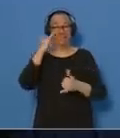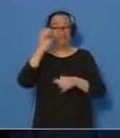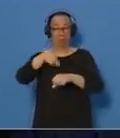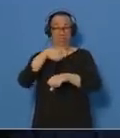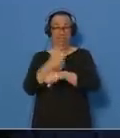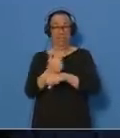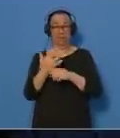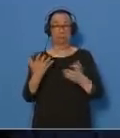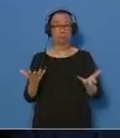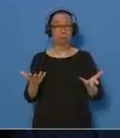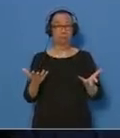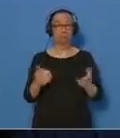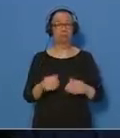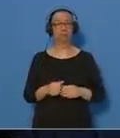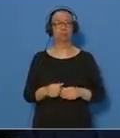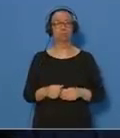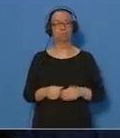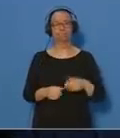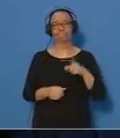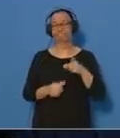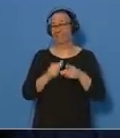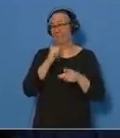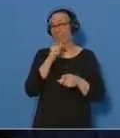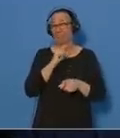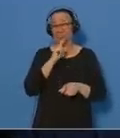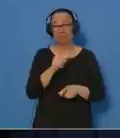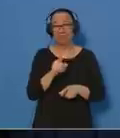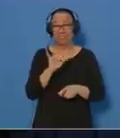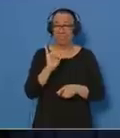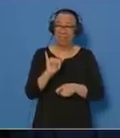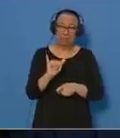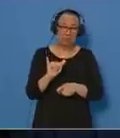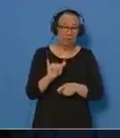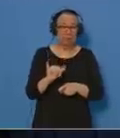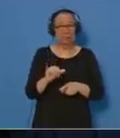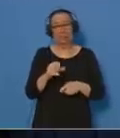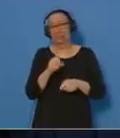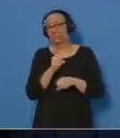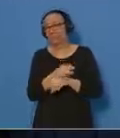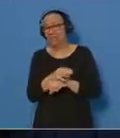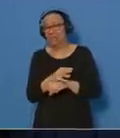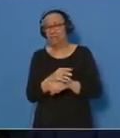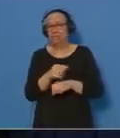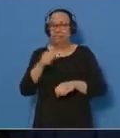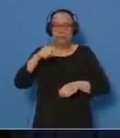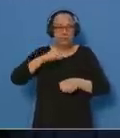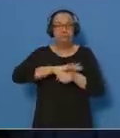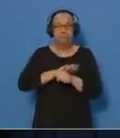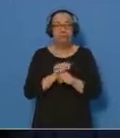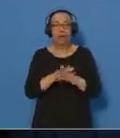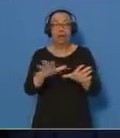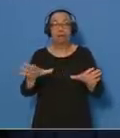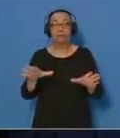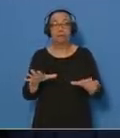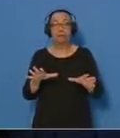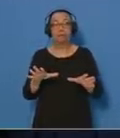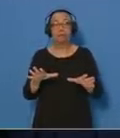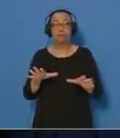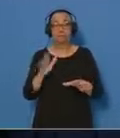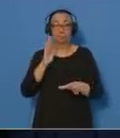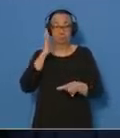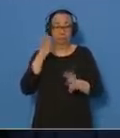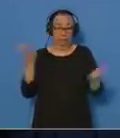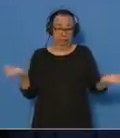instead? I'm not entirely certain that would have any particular impact. I mean, it's a virus. The virus would be